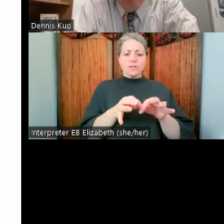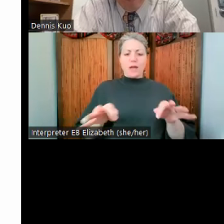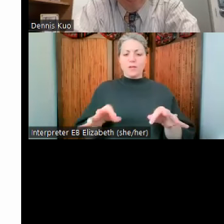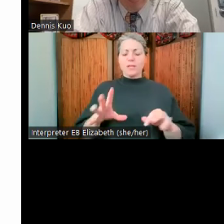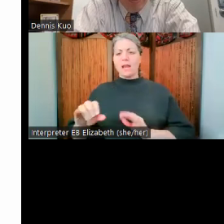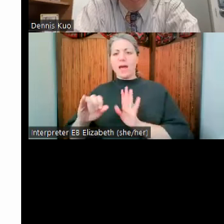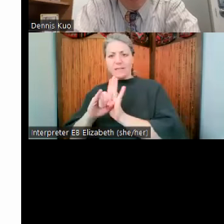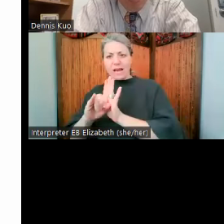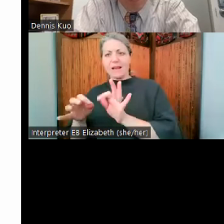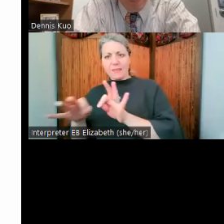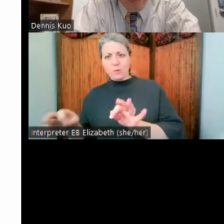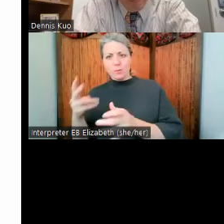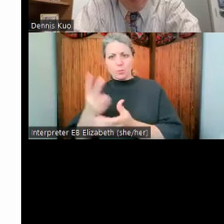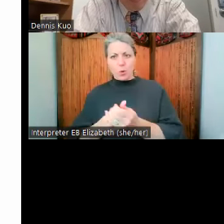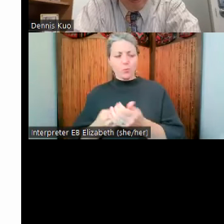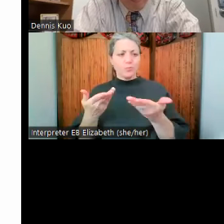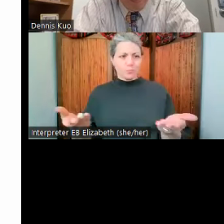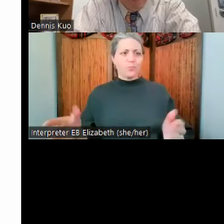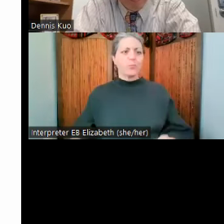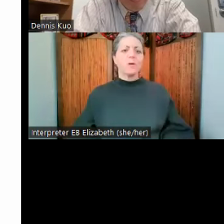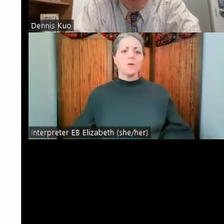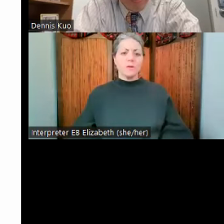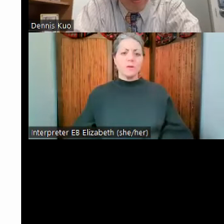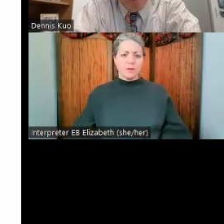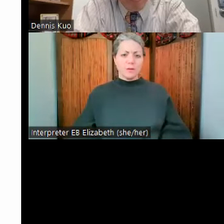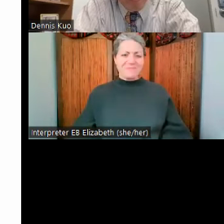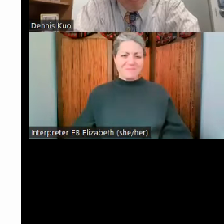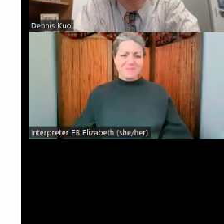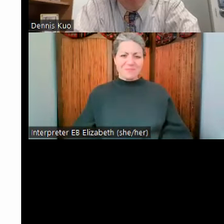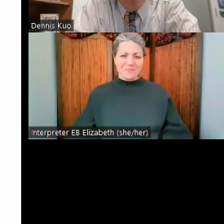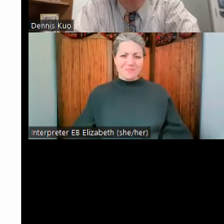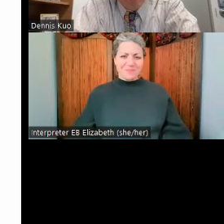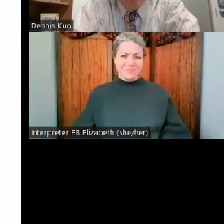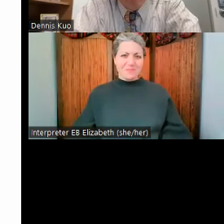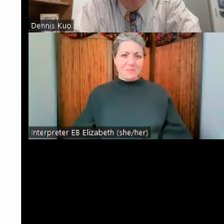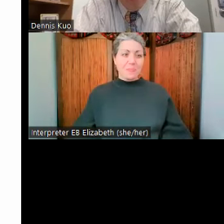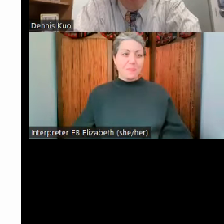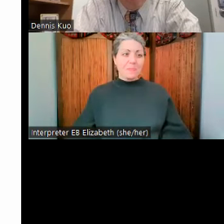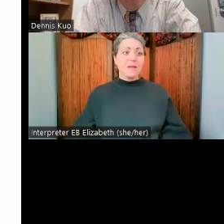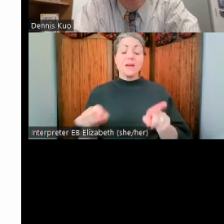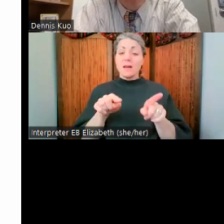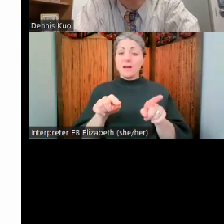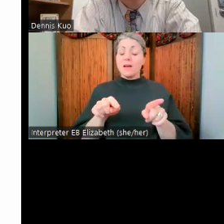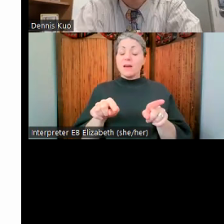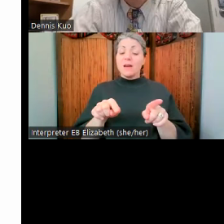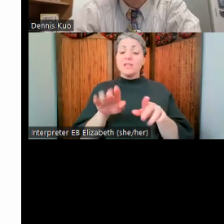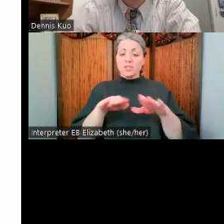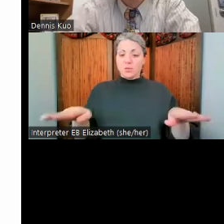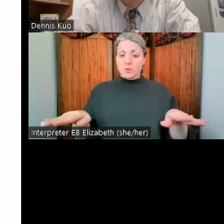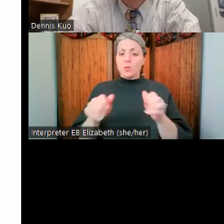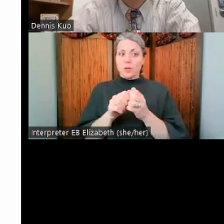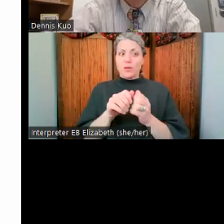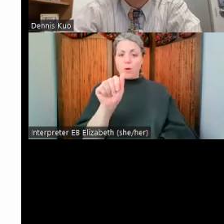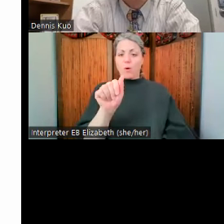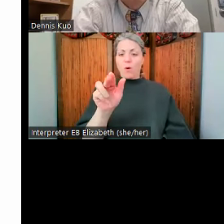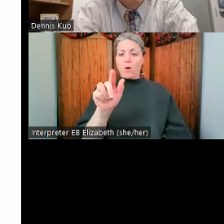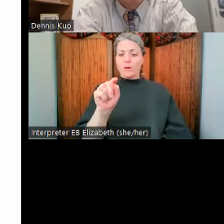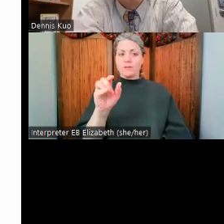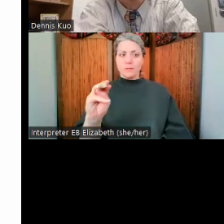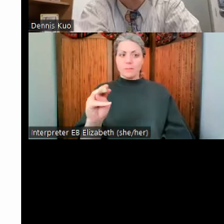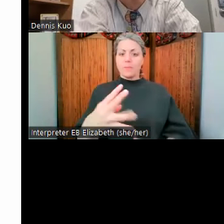are very much within this group of special healthcare needs because children with autism require health and related services beyond those